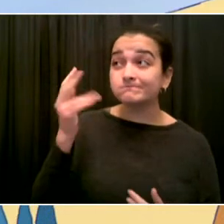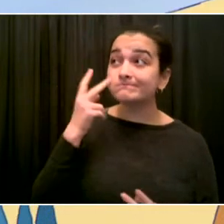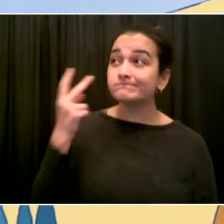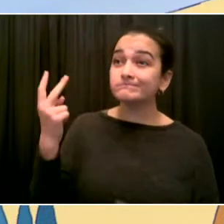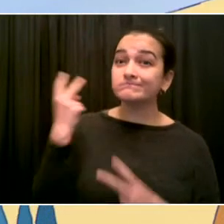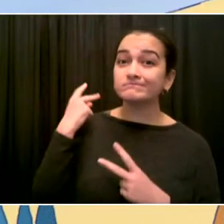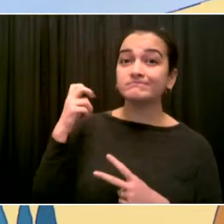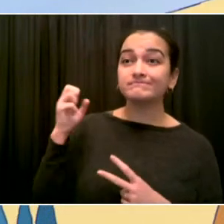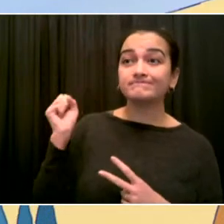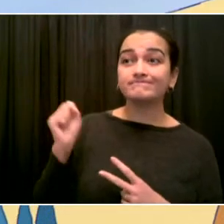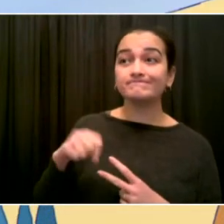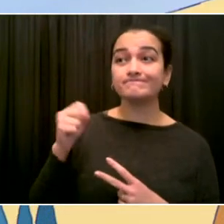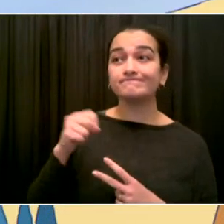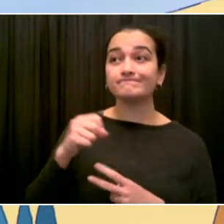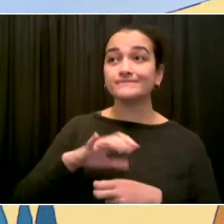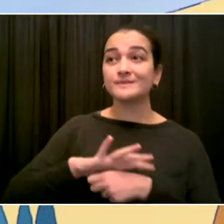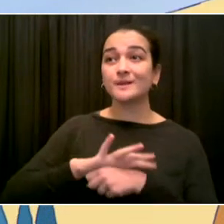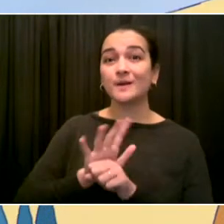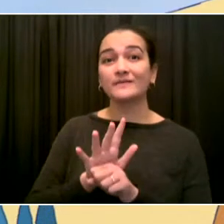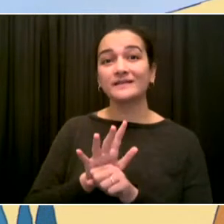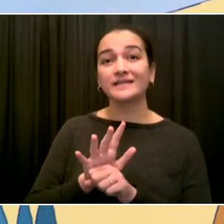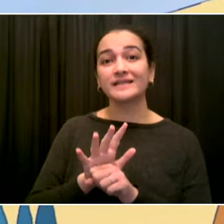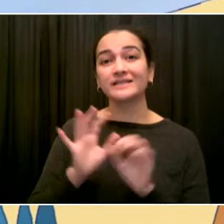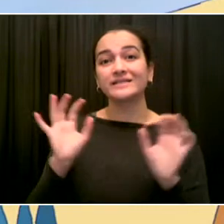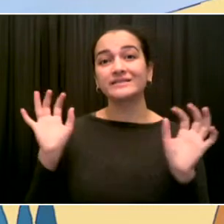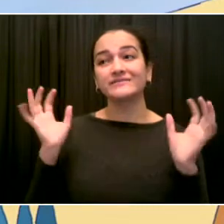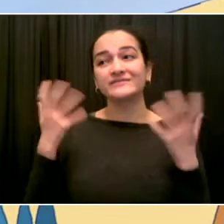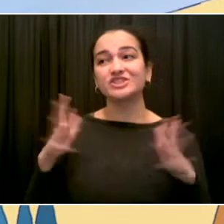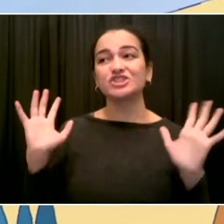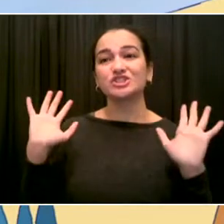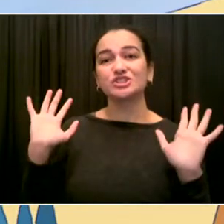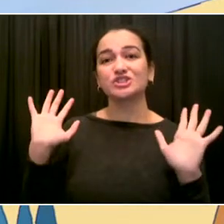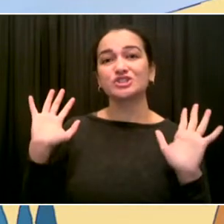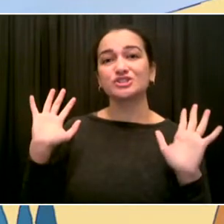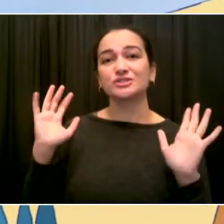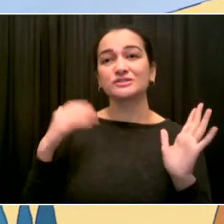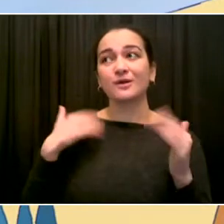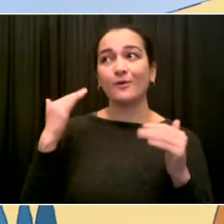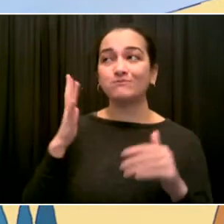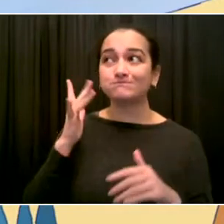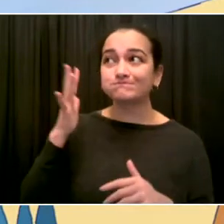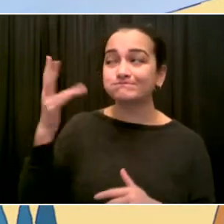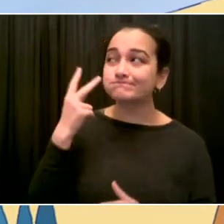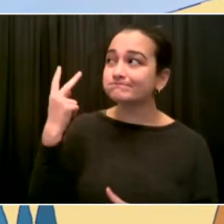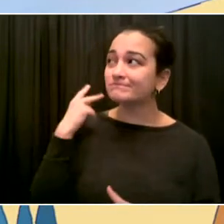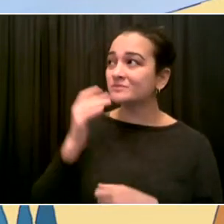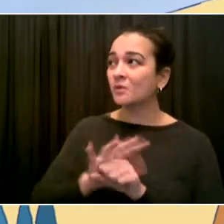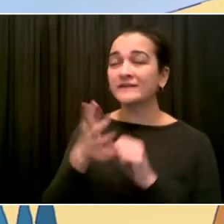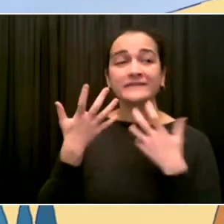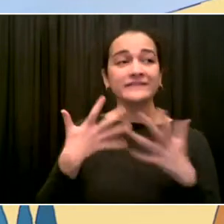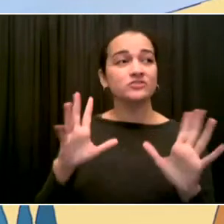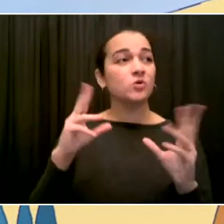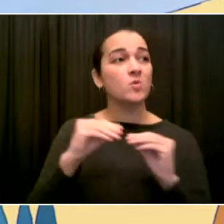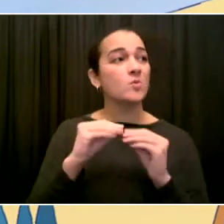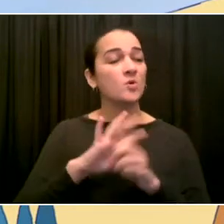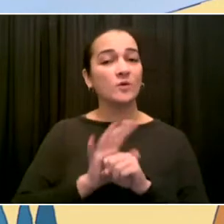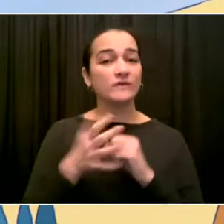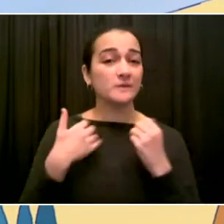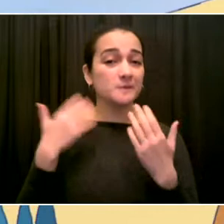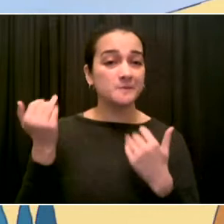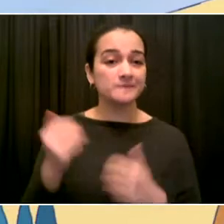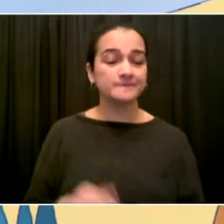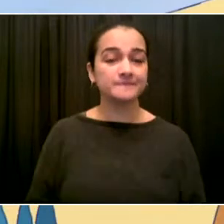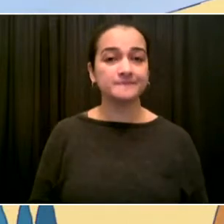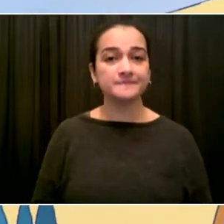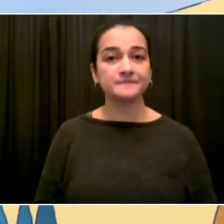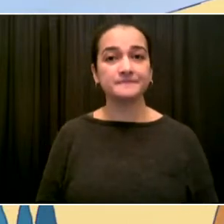time in the past that isn't repeated in terms of this conflict over something as basic as how we keep people healthy. I hope this